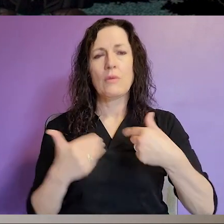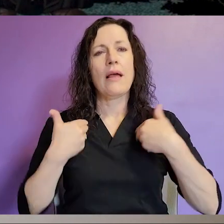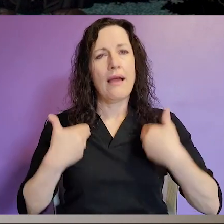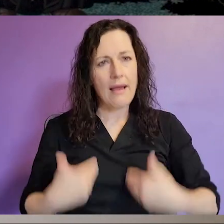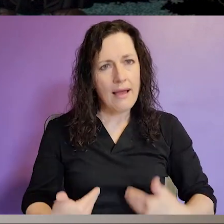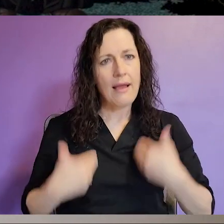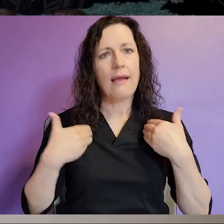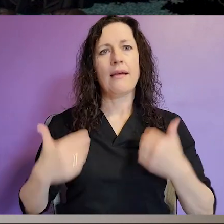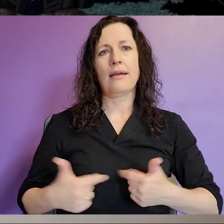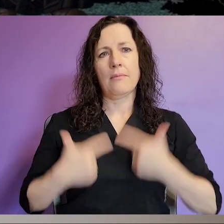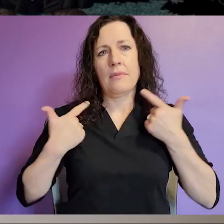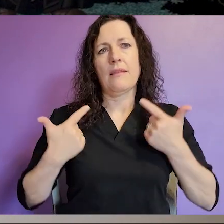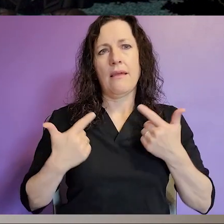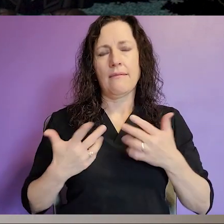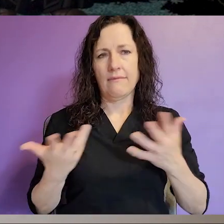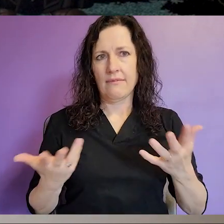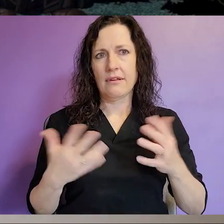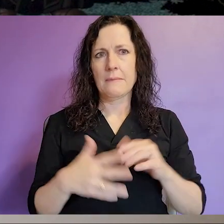the life.